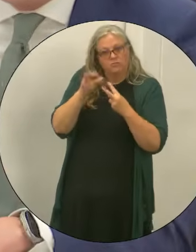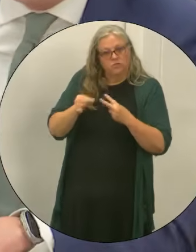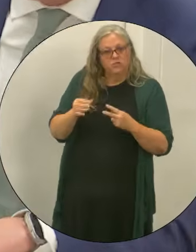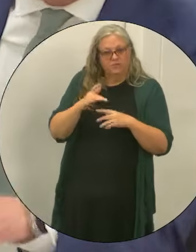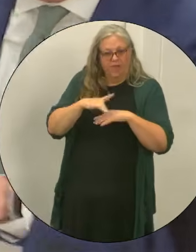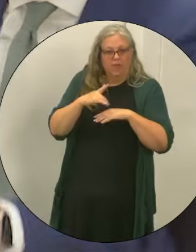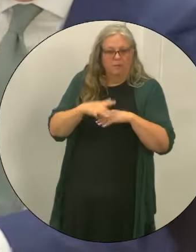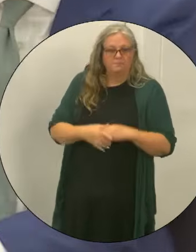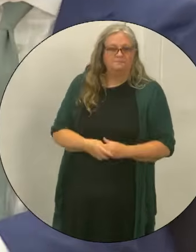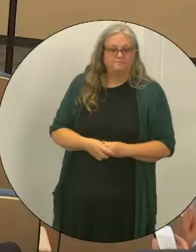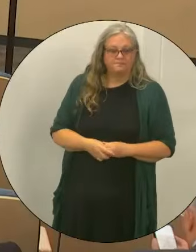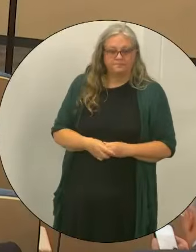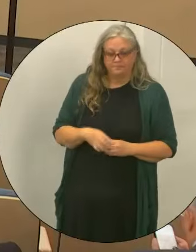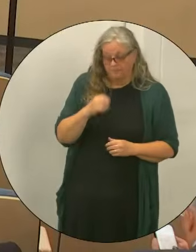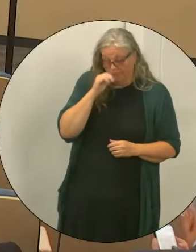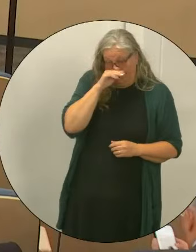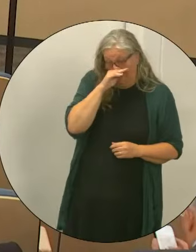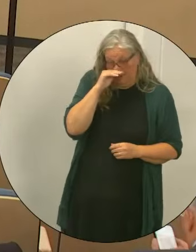there.